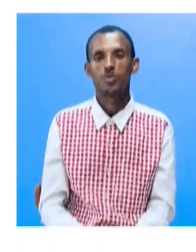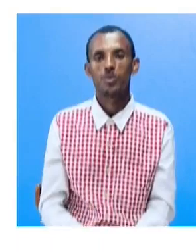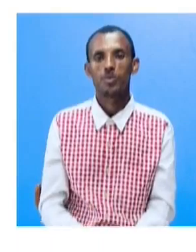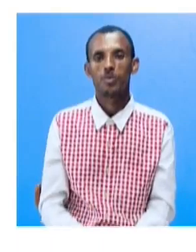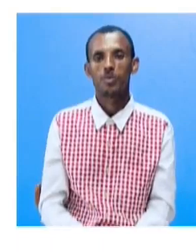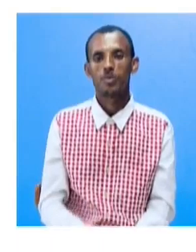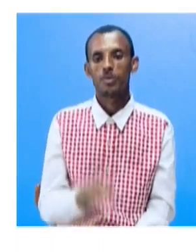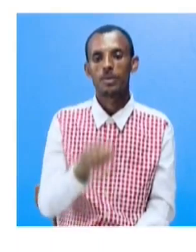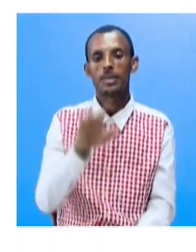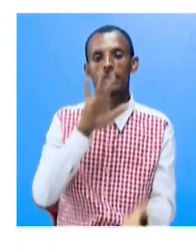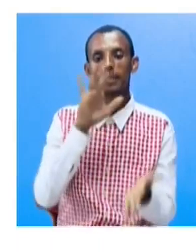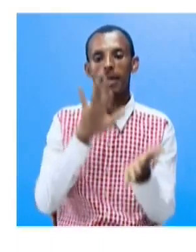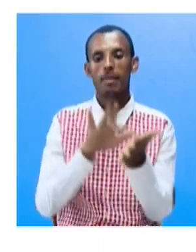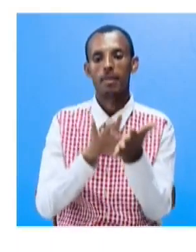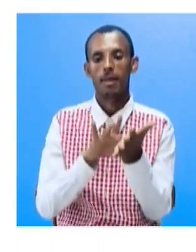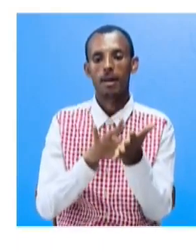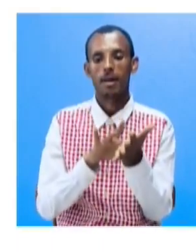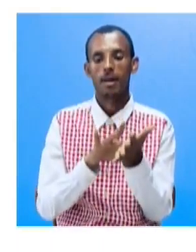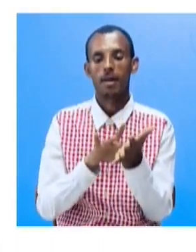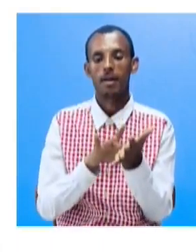the center